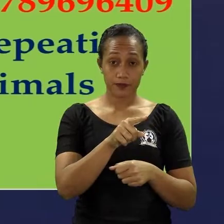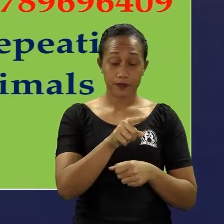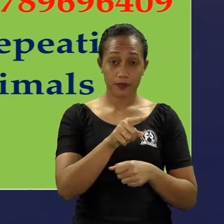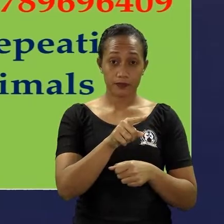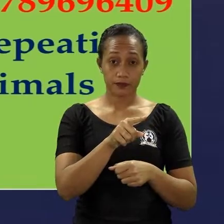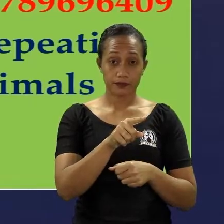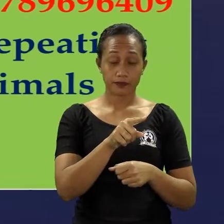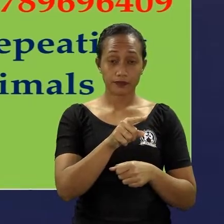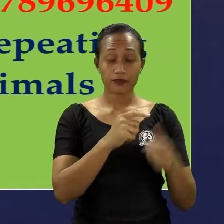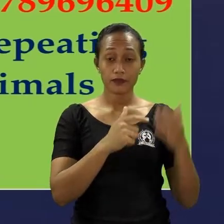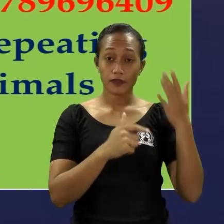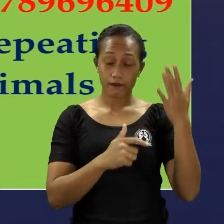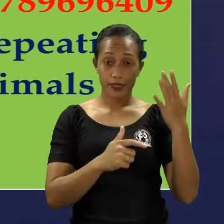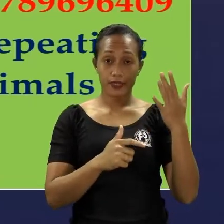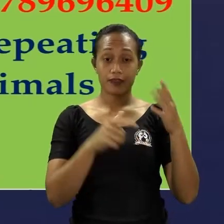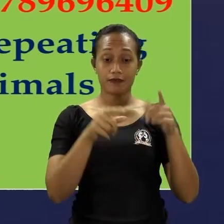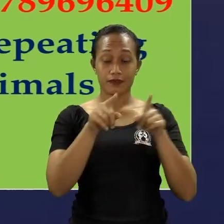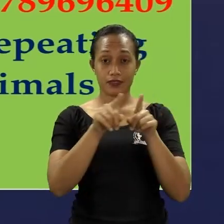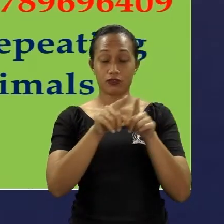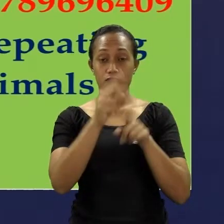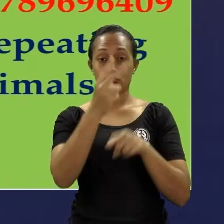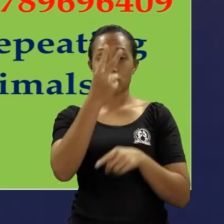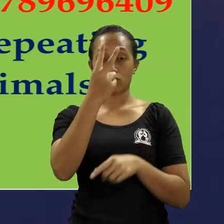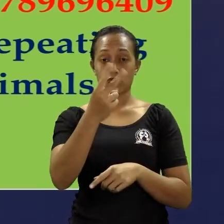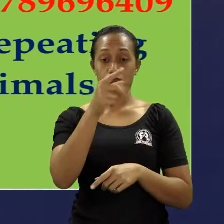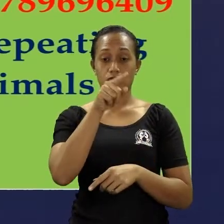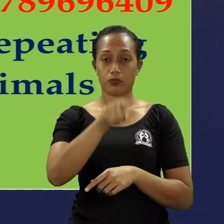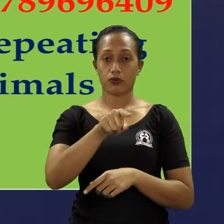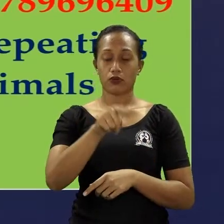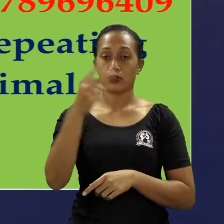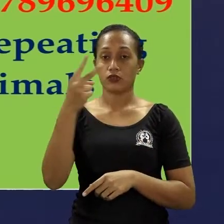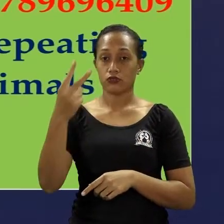√5 equals